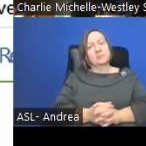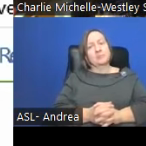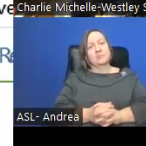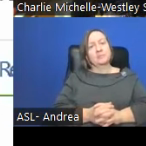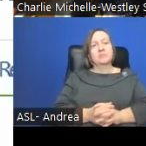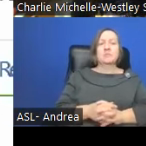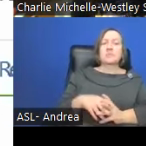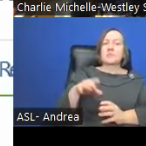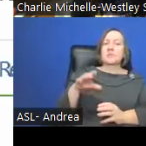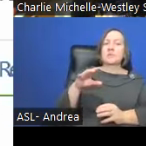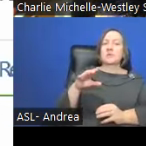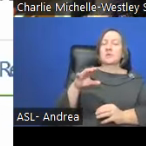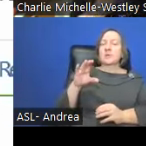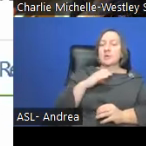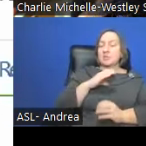Commissioner Monica.